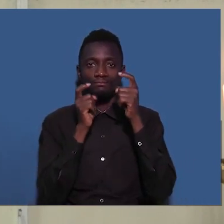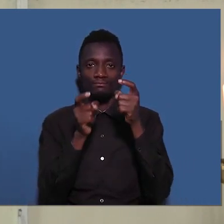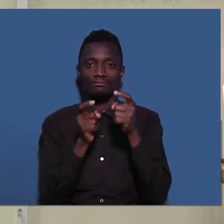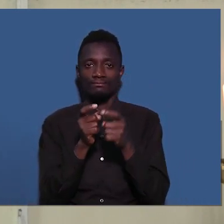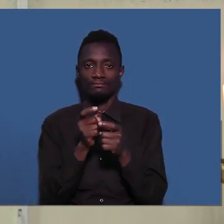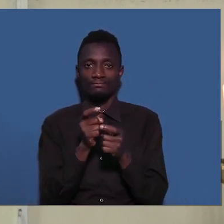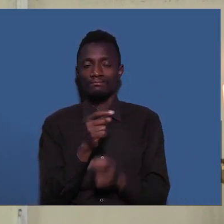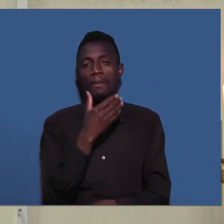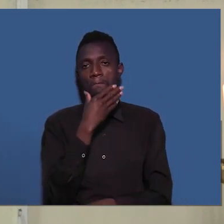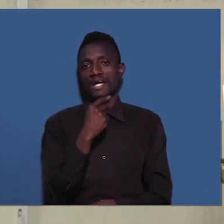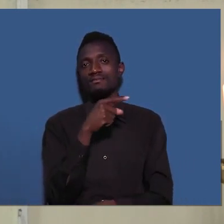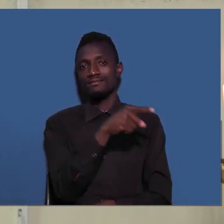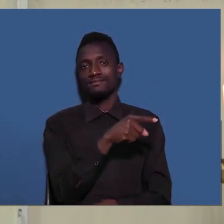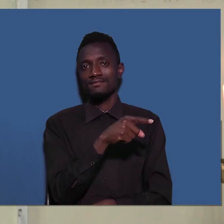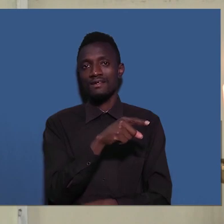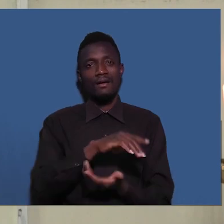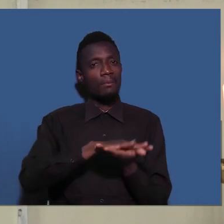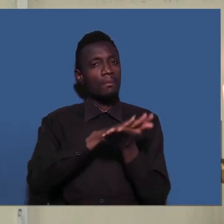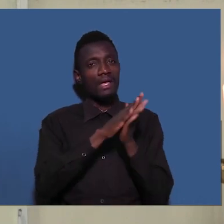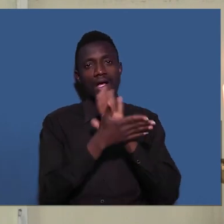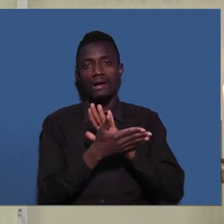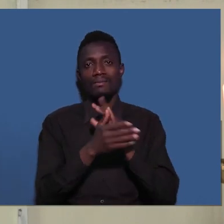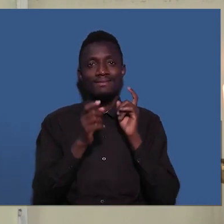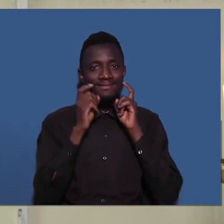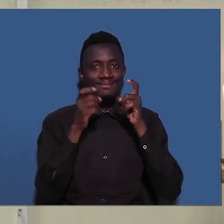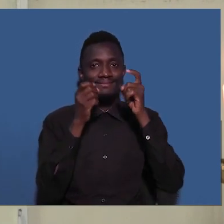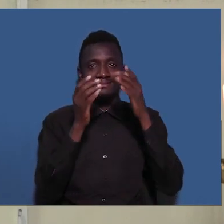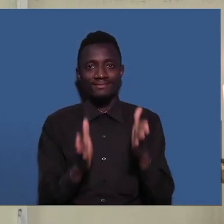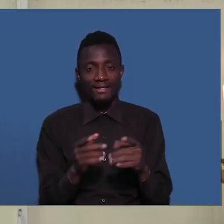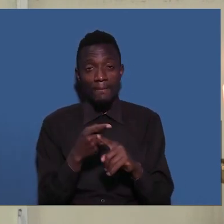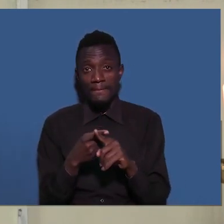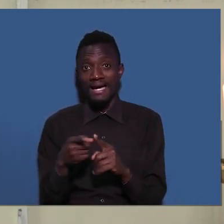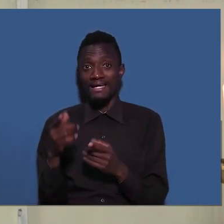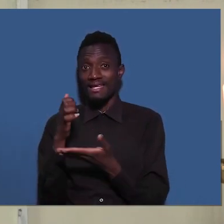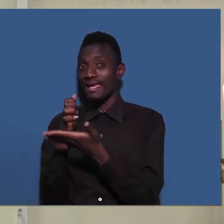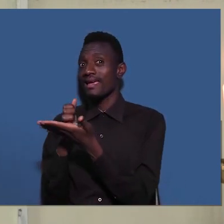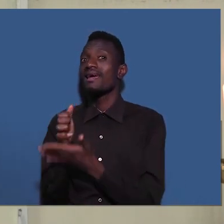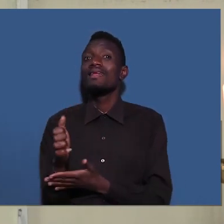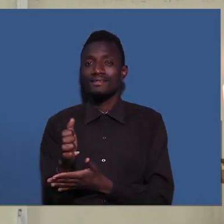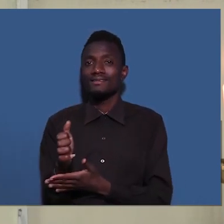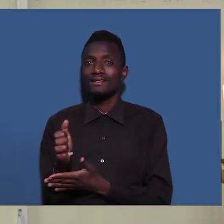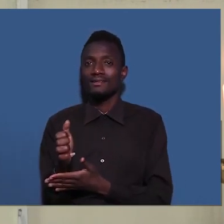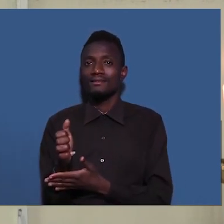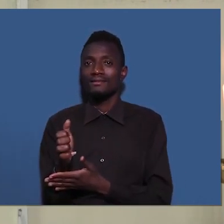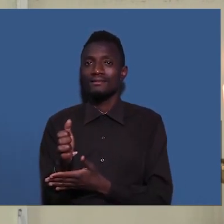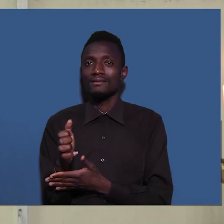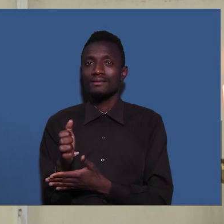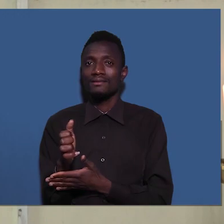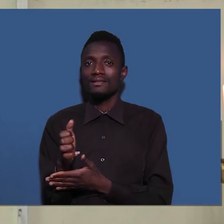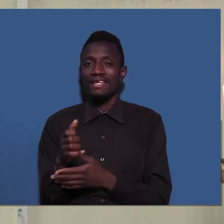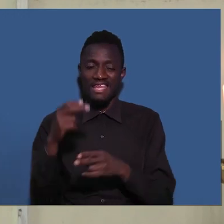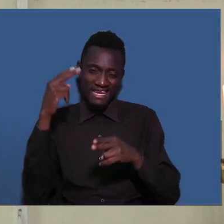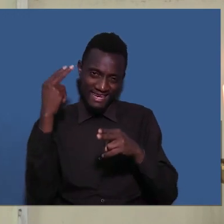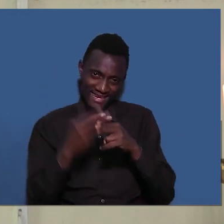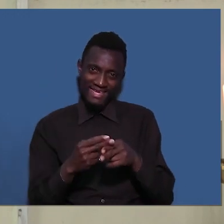sin. But Elisha called his sin